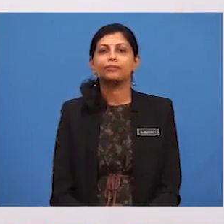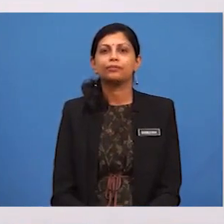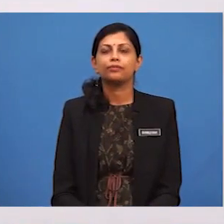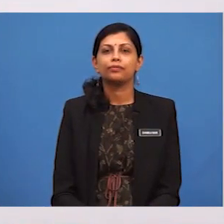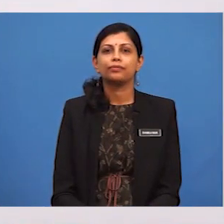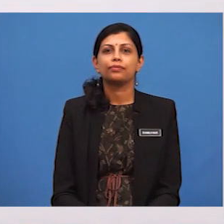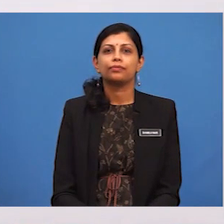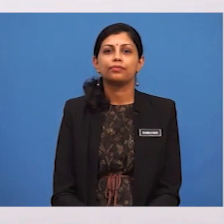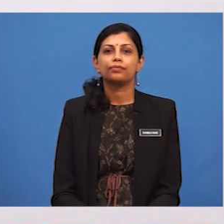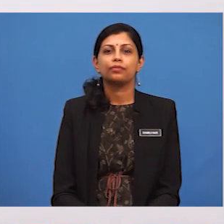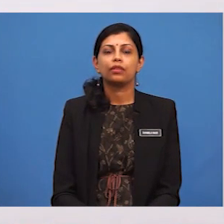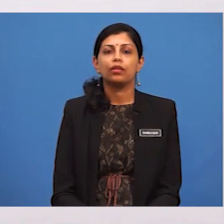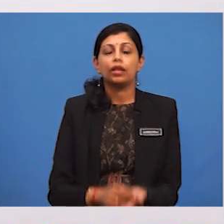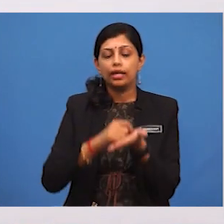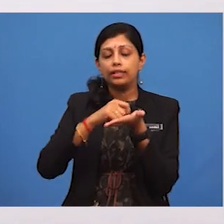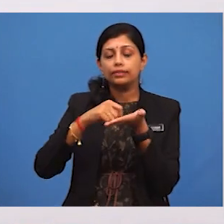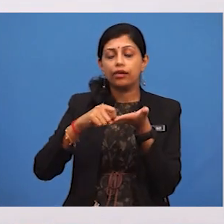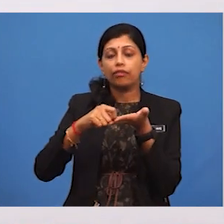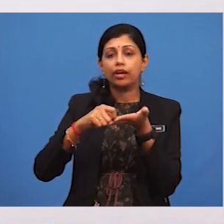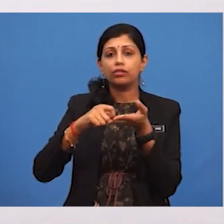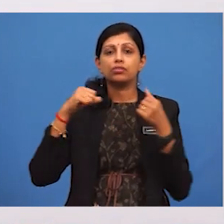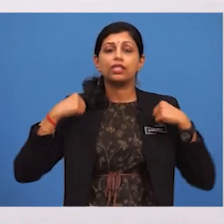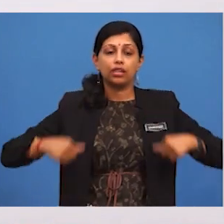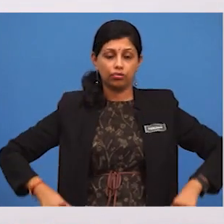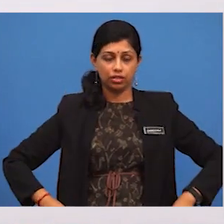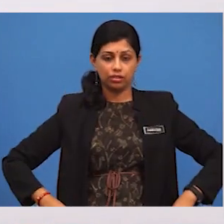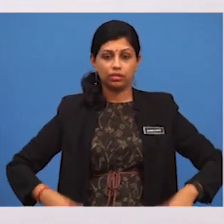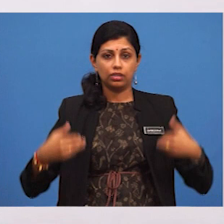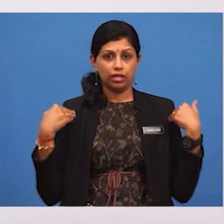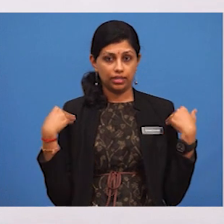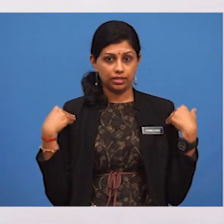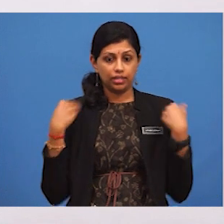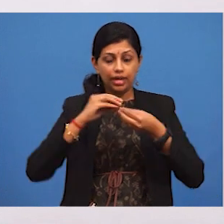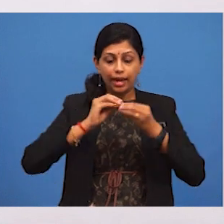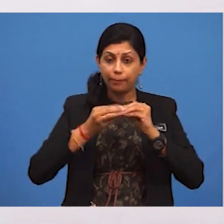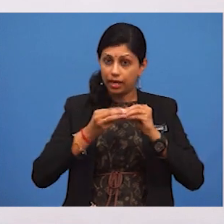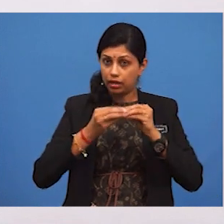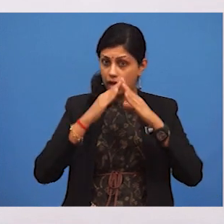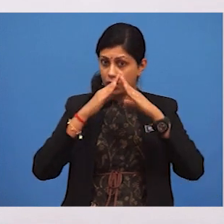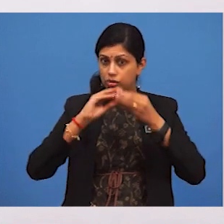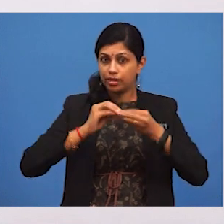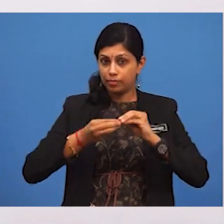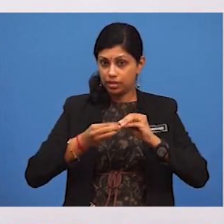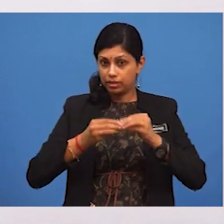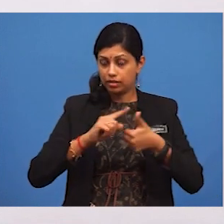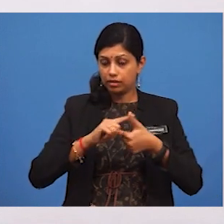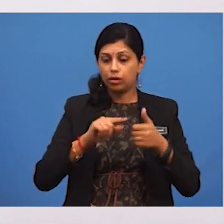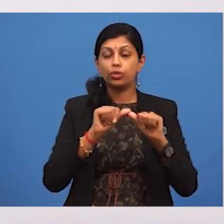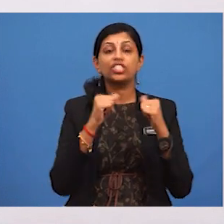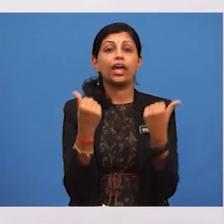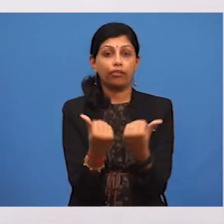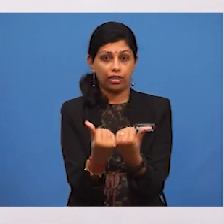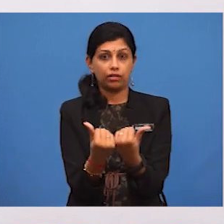The writer's address typically contains the house number, residential